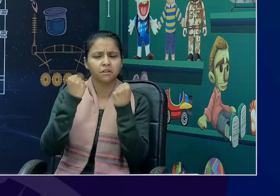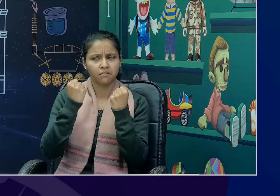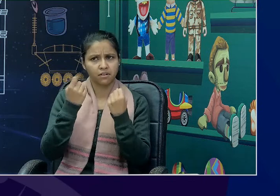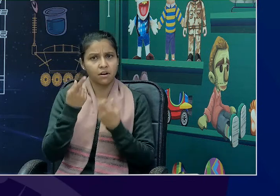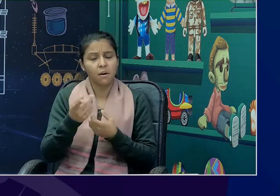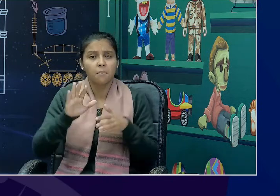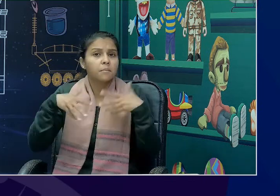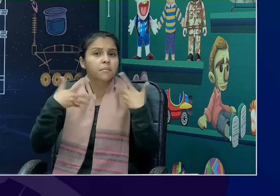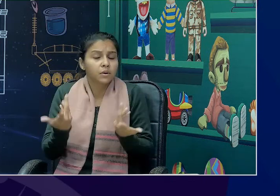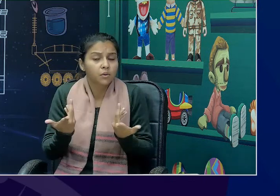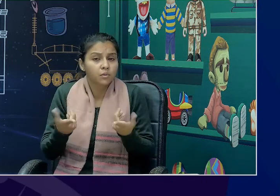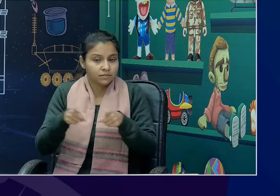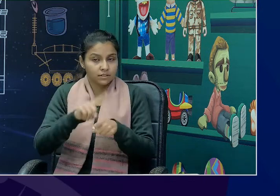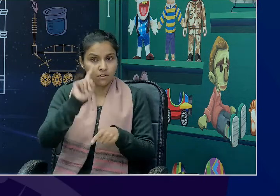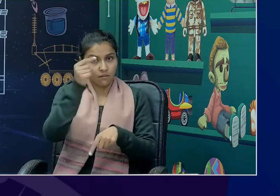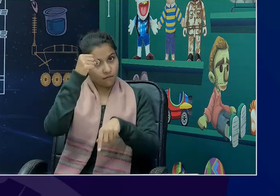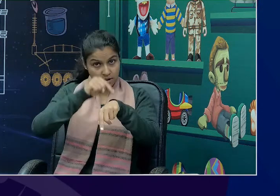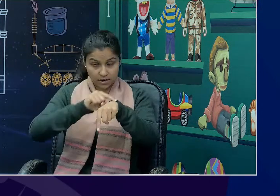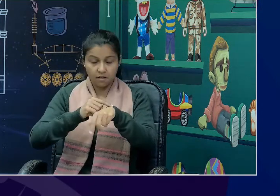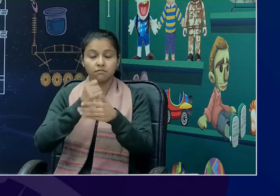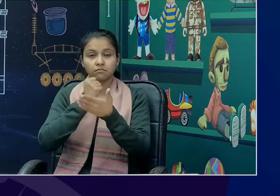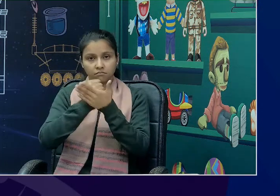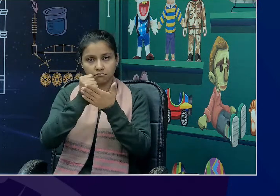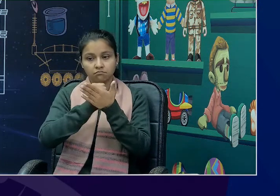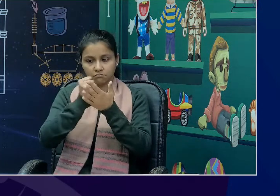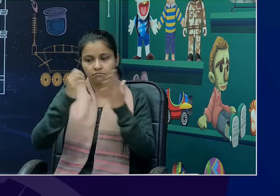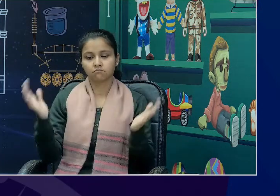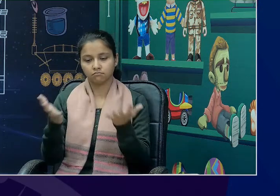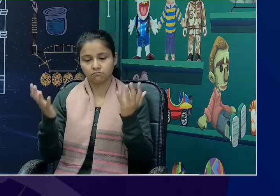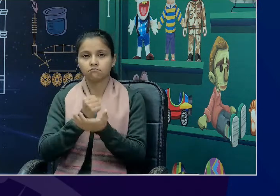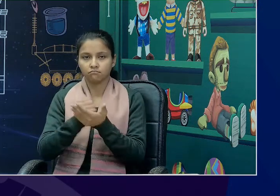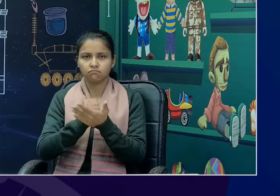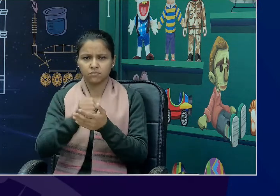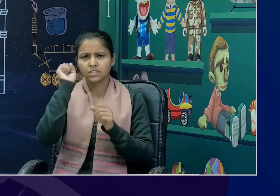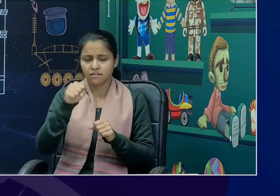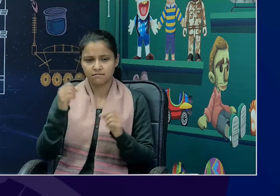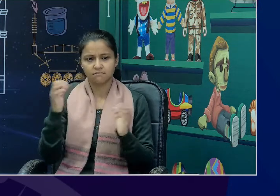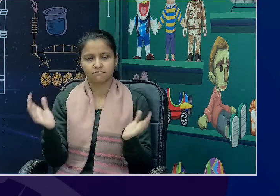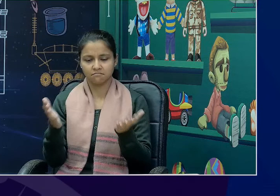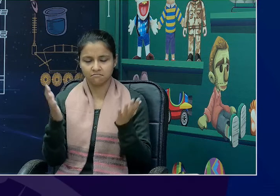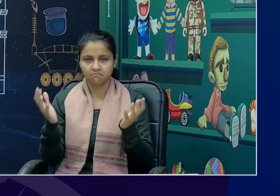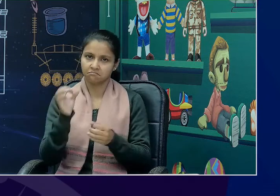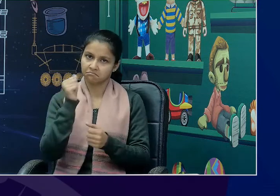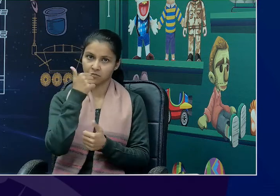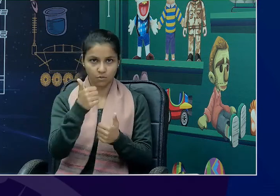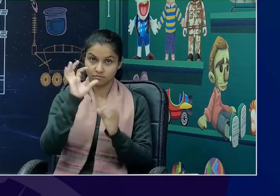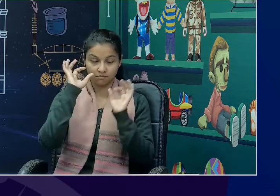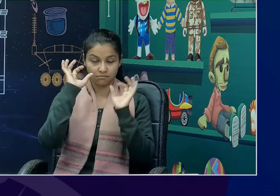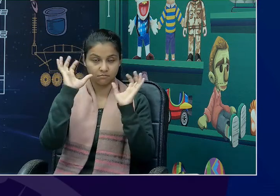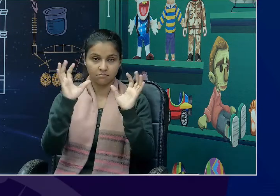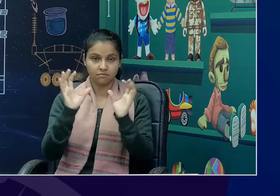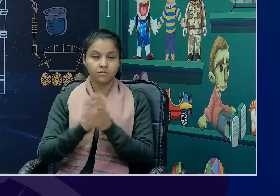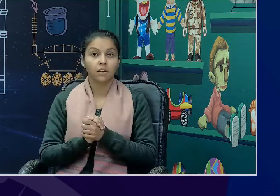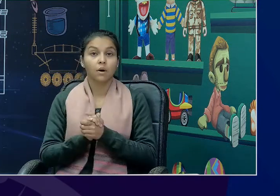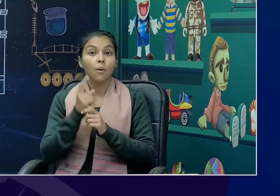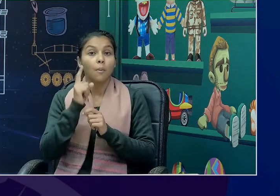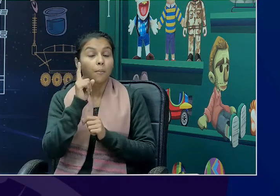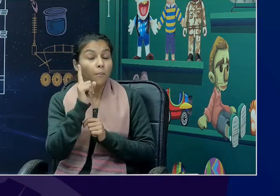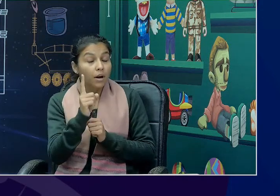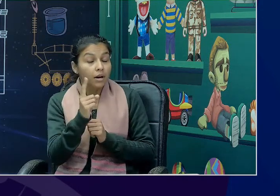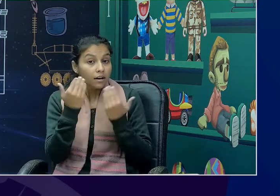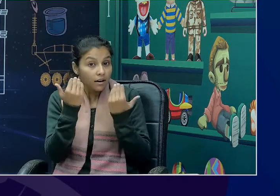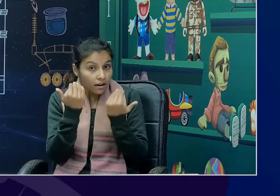because at one time we try to motivate students to tell them that yes, it is your achievement, you should be proud of your achievements, and